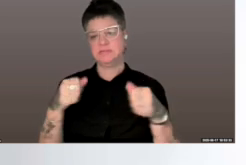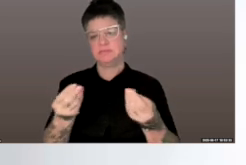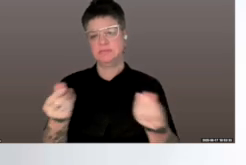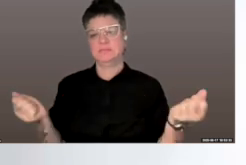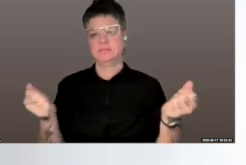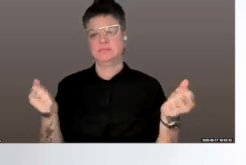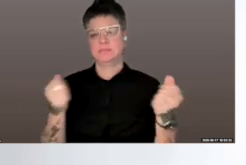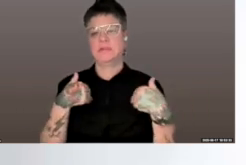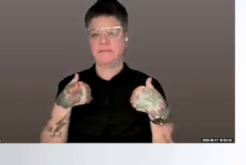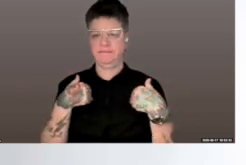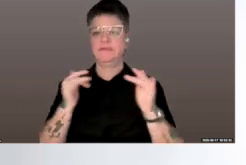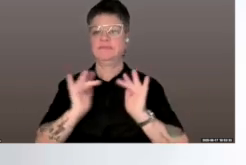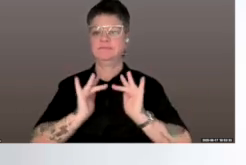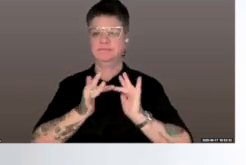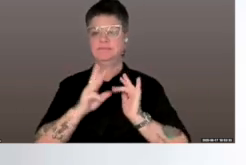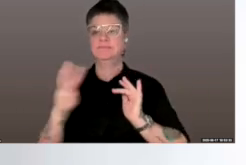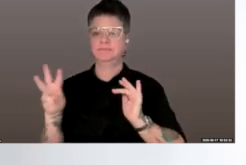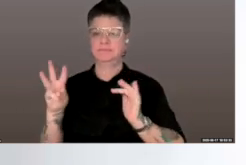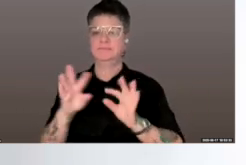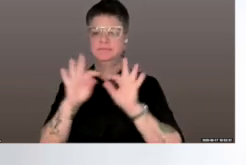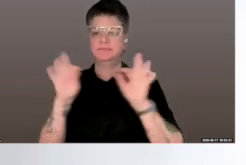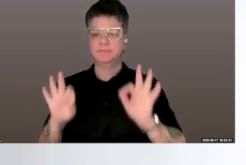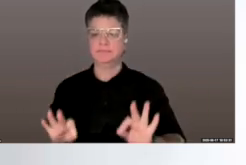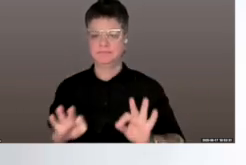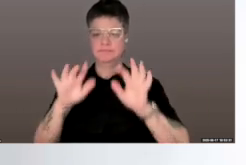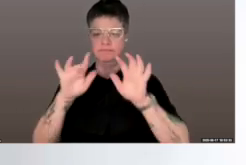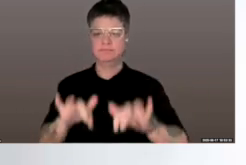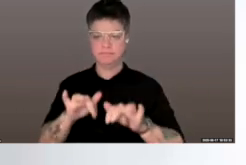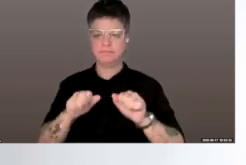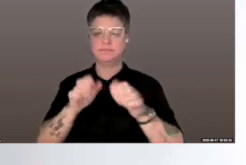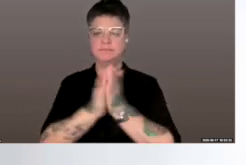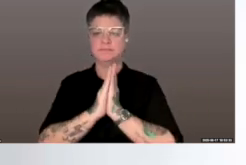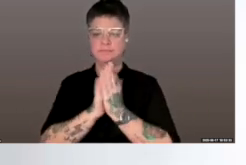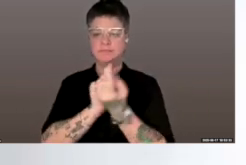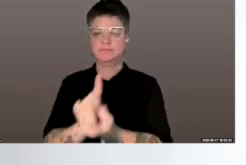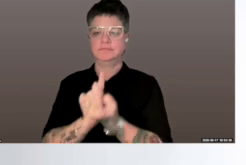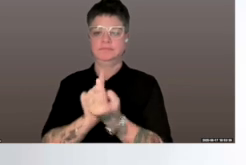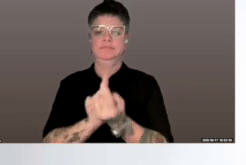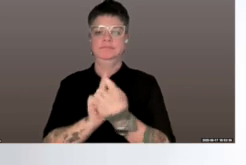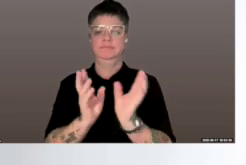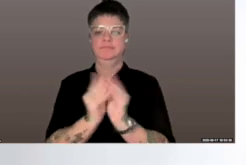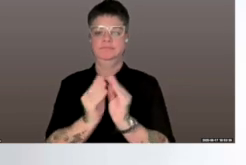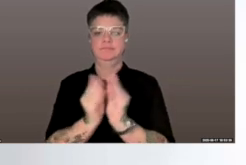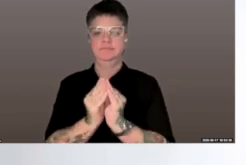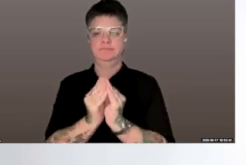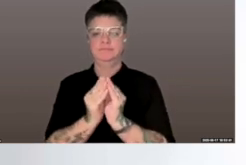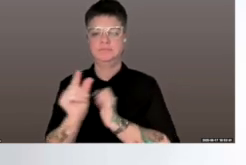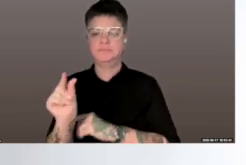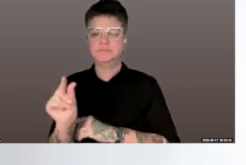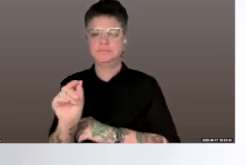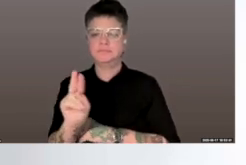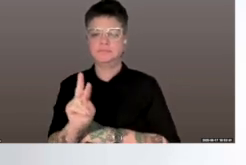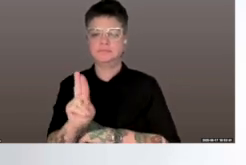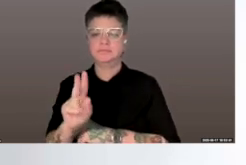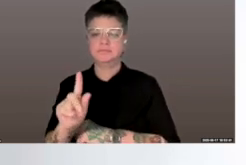Before we end, I also like to remind everyone that we have an open door policy, especially for those most affected by our